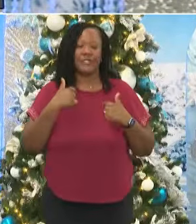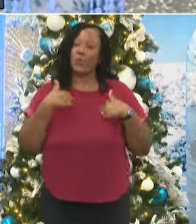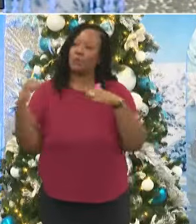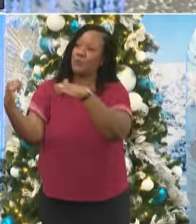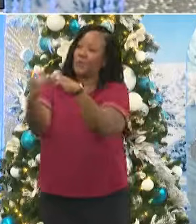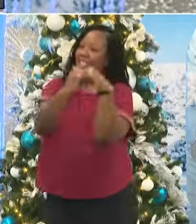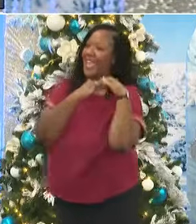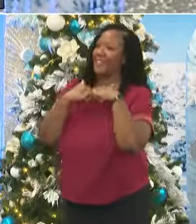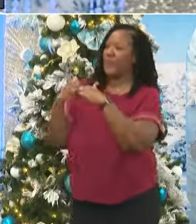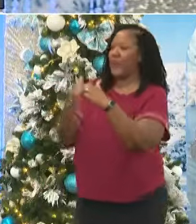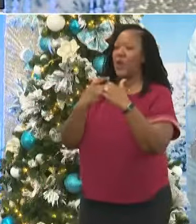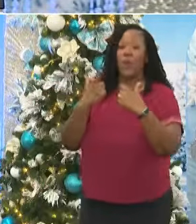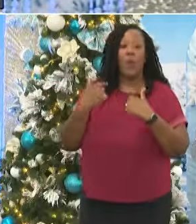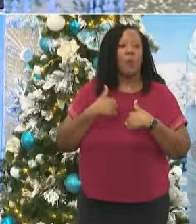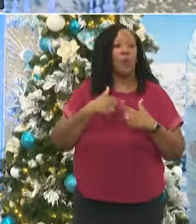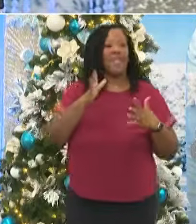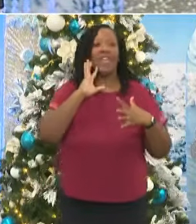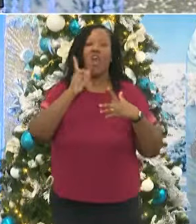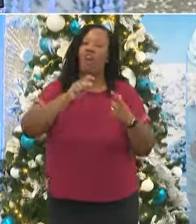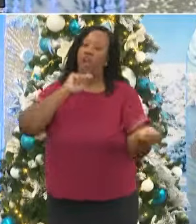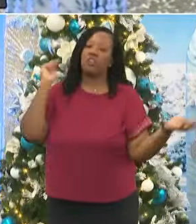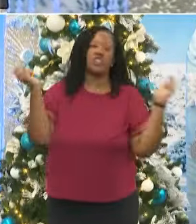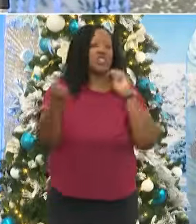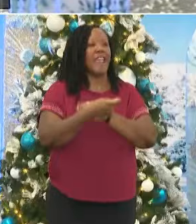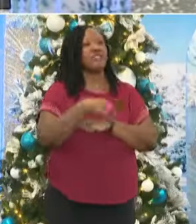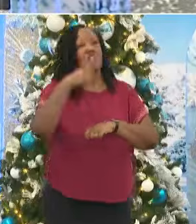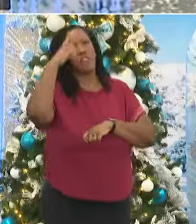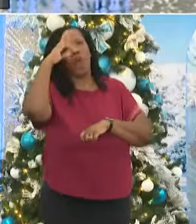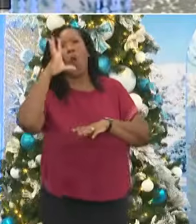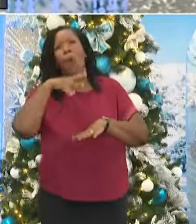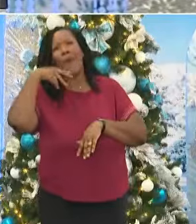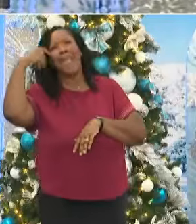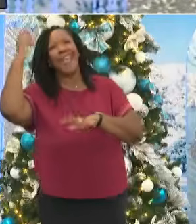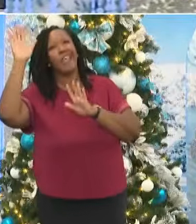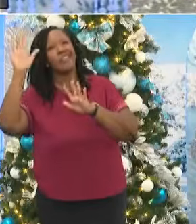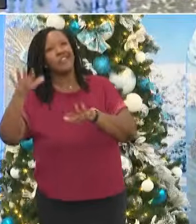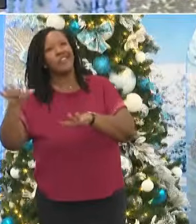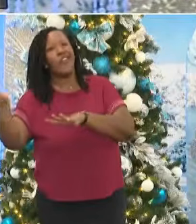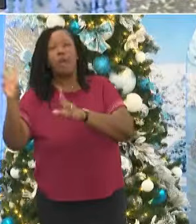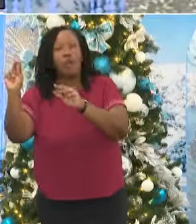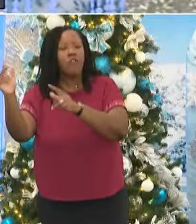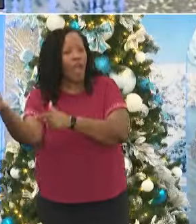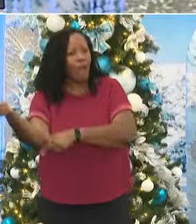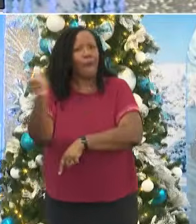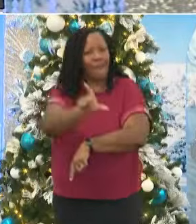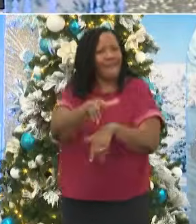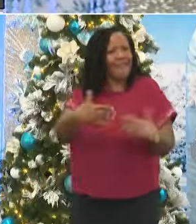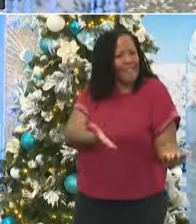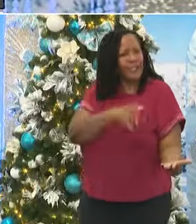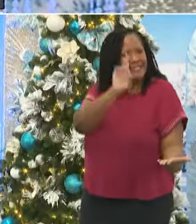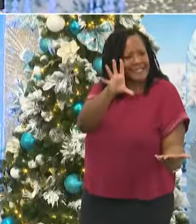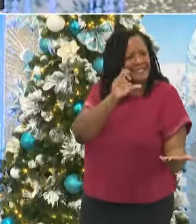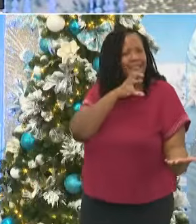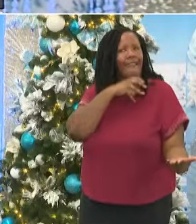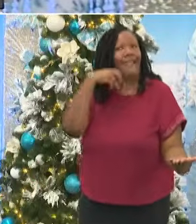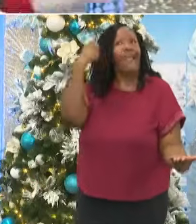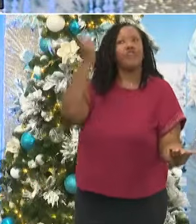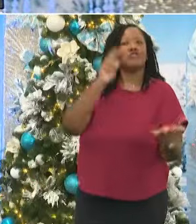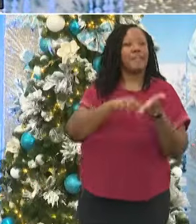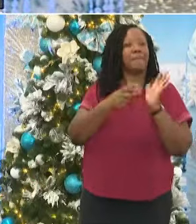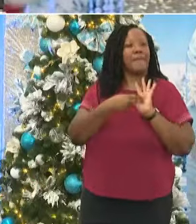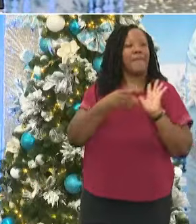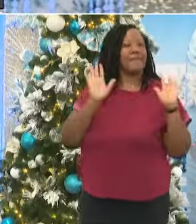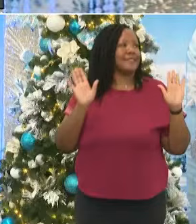are flipping the script on aging and proving every day that aging in DC means, as Sharon Wise likes to